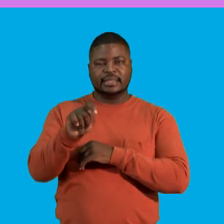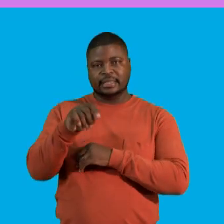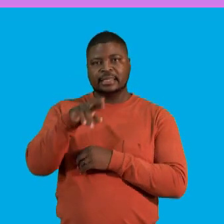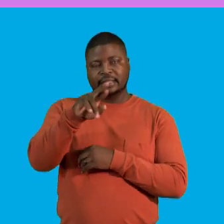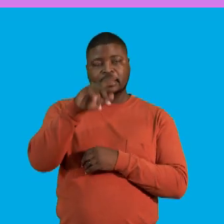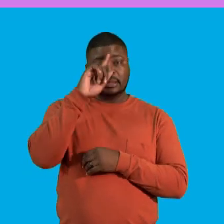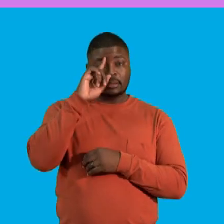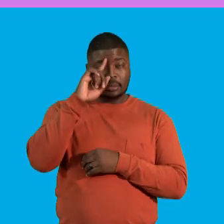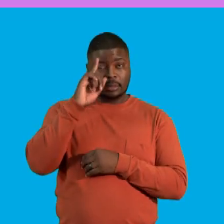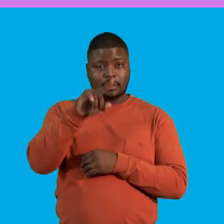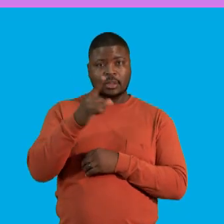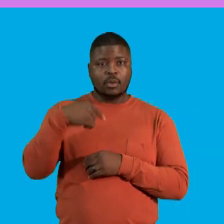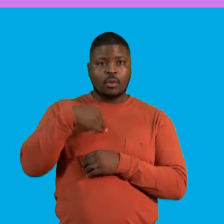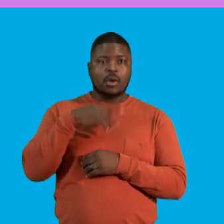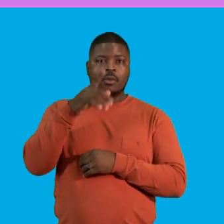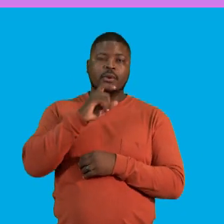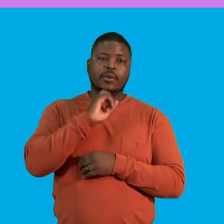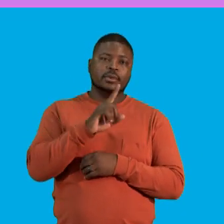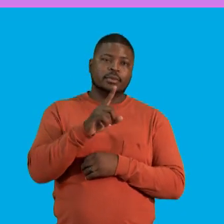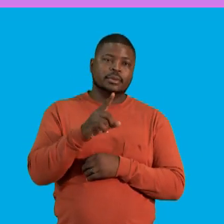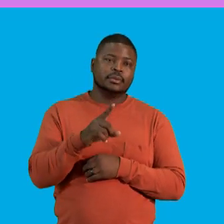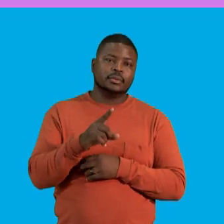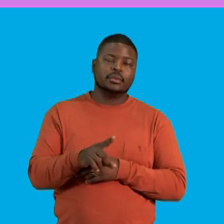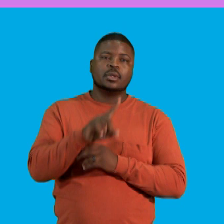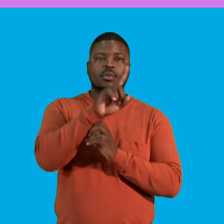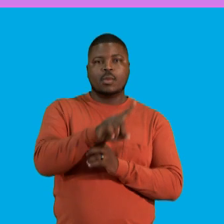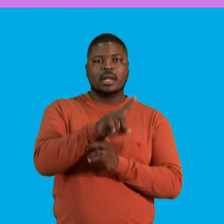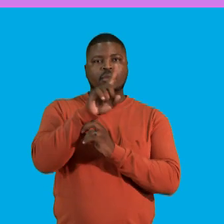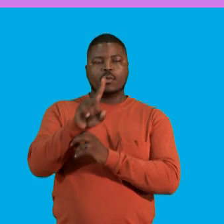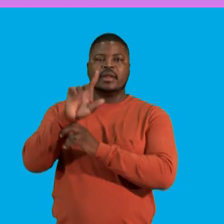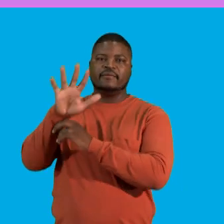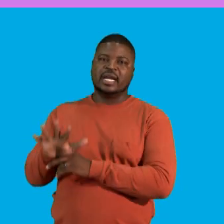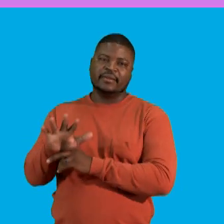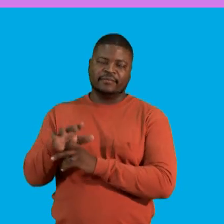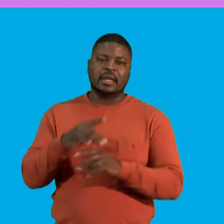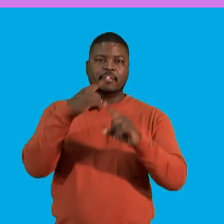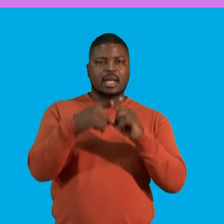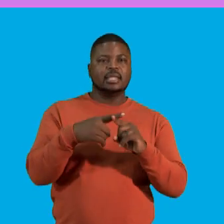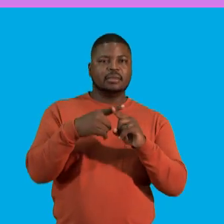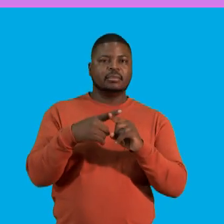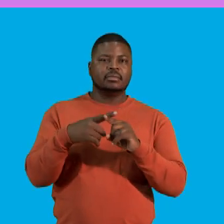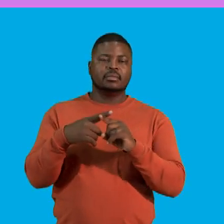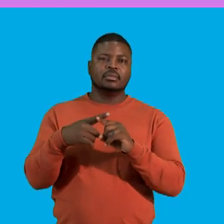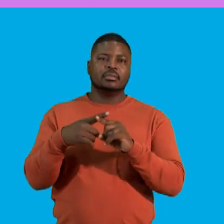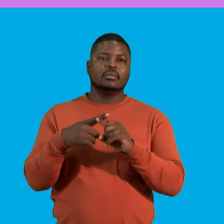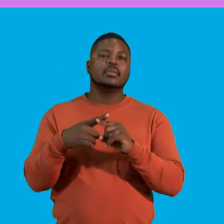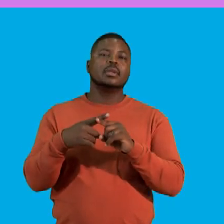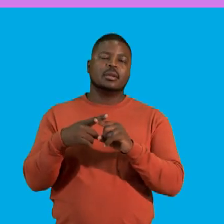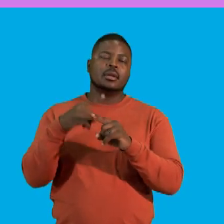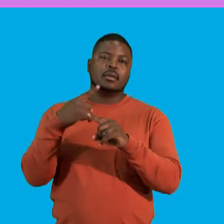two methods. So we're going to use one, which is the 115 multiplied by